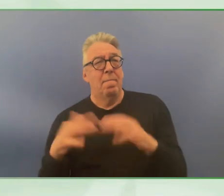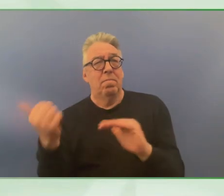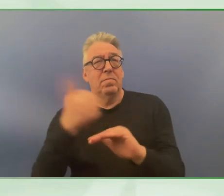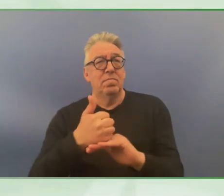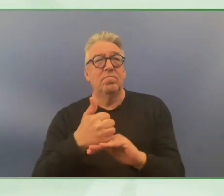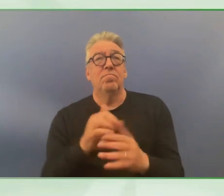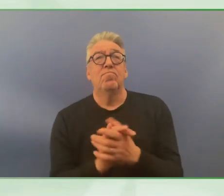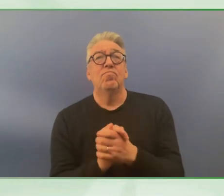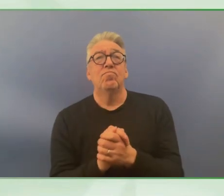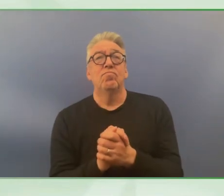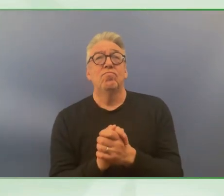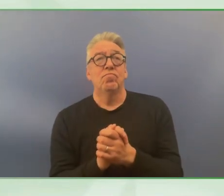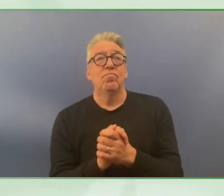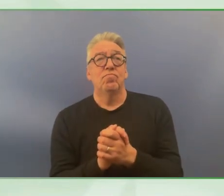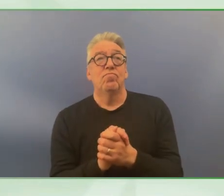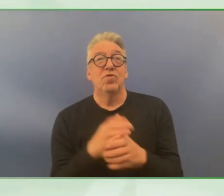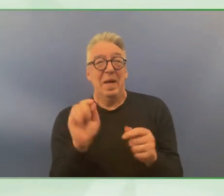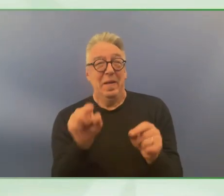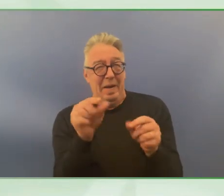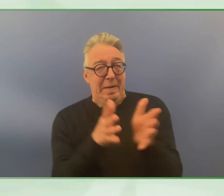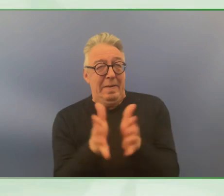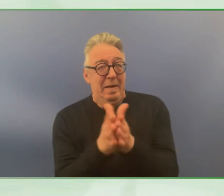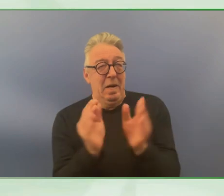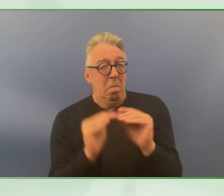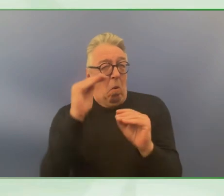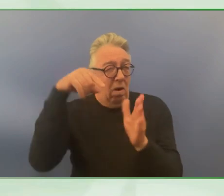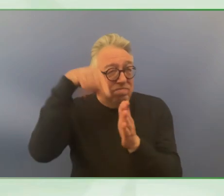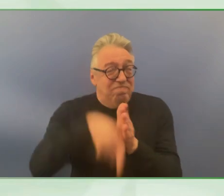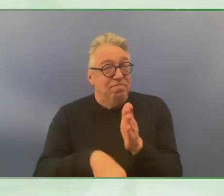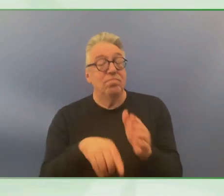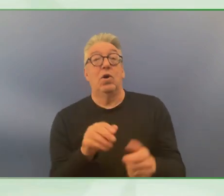in a little bit deeper? Yeah, certainly. So